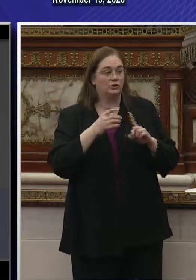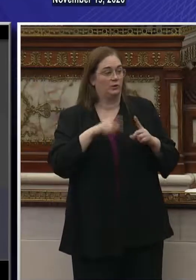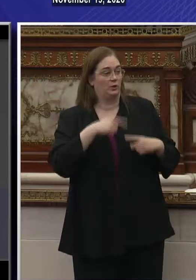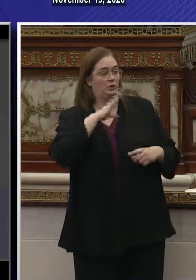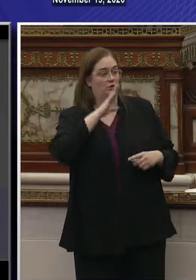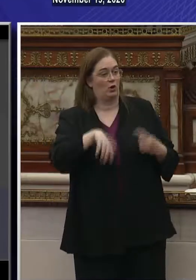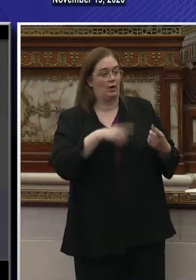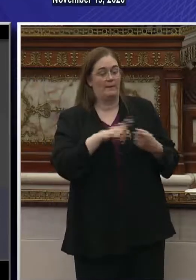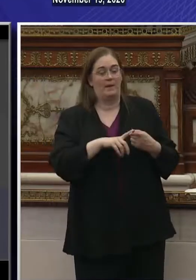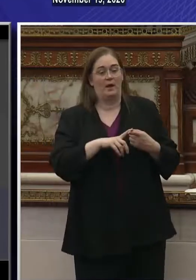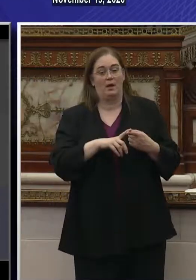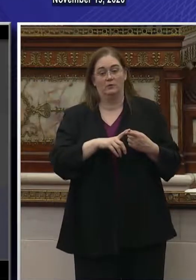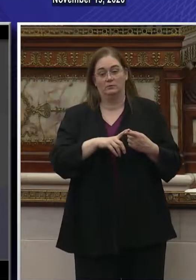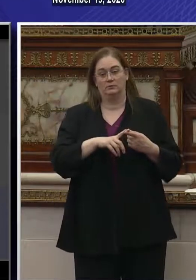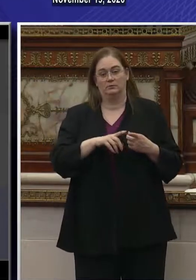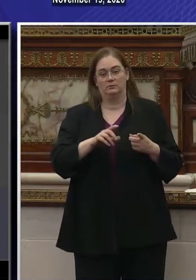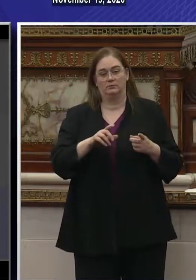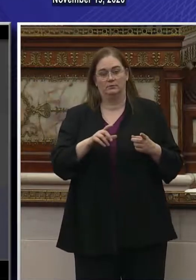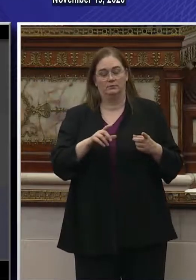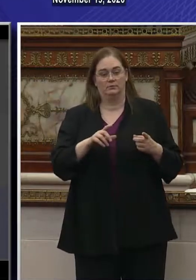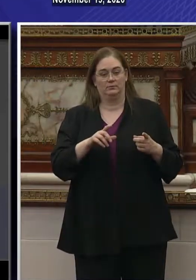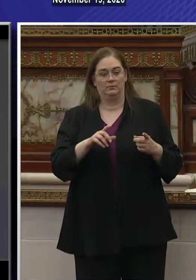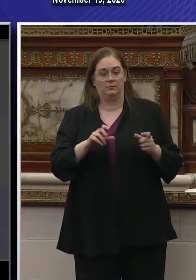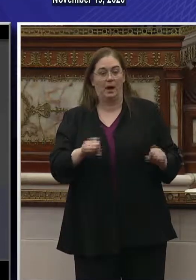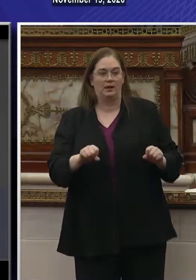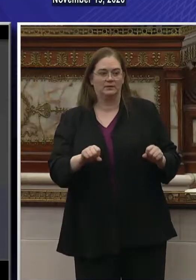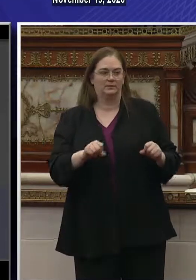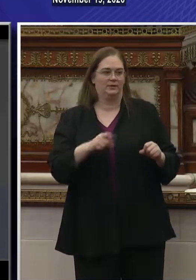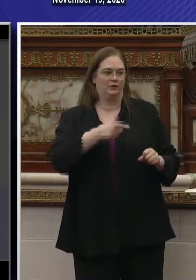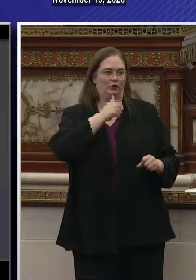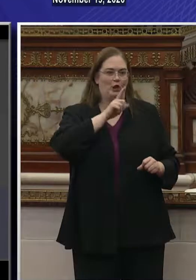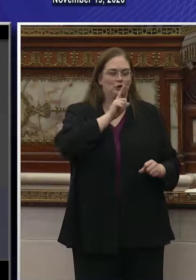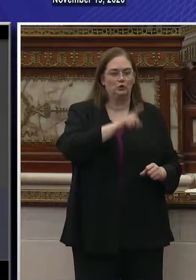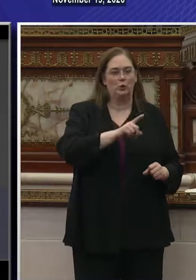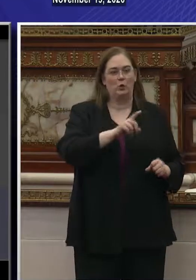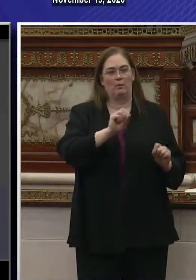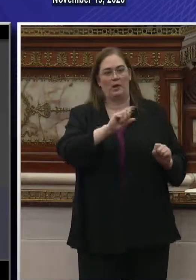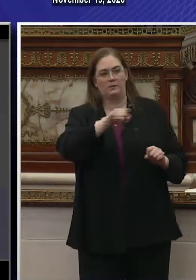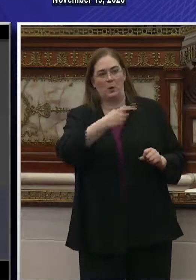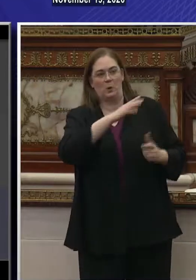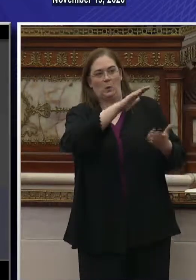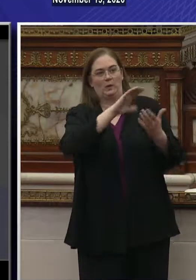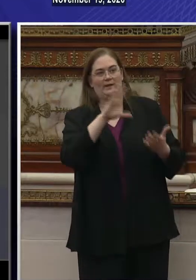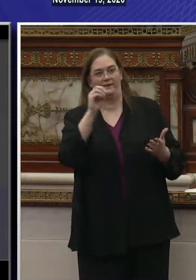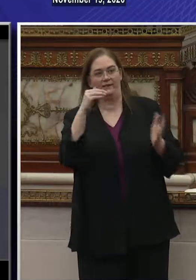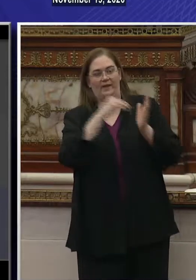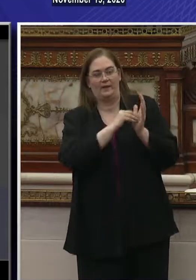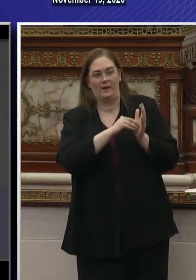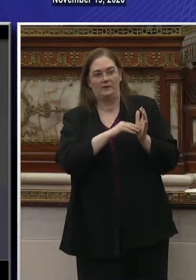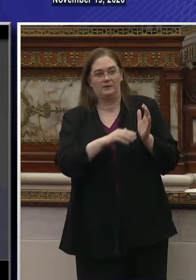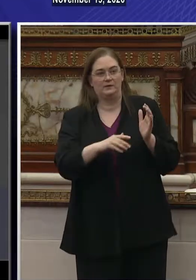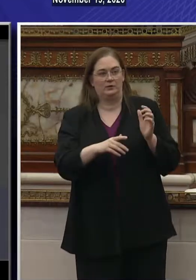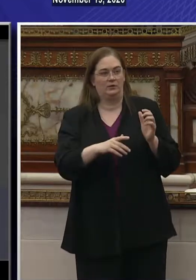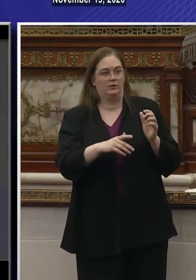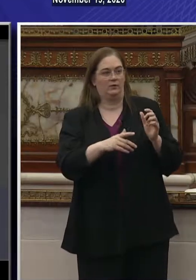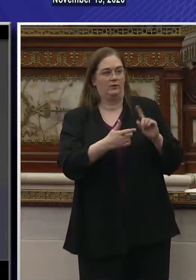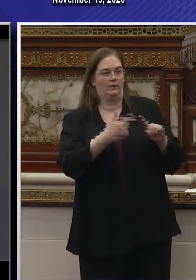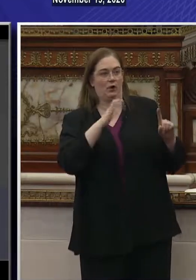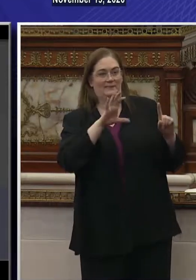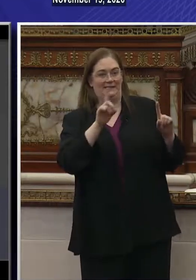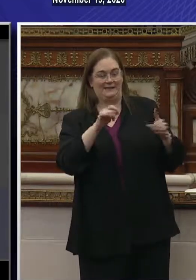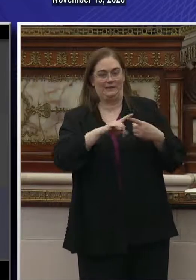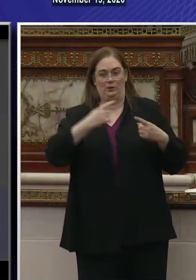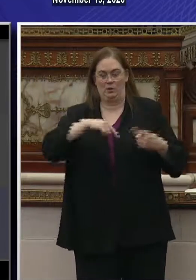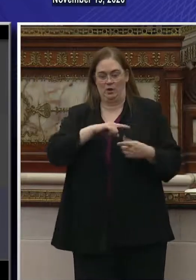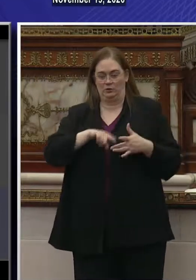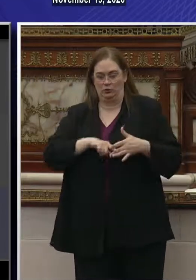talk about, possibly, and you don't know for sure, only 50,000 being released from the national CDC. Now, that